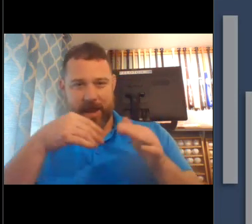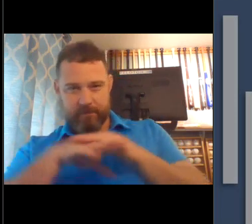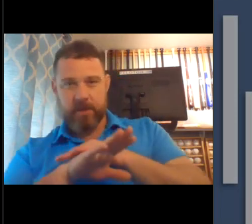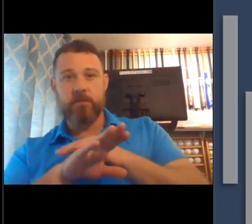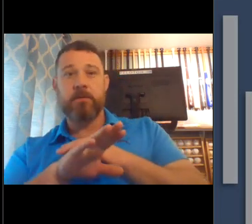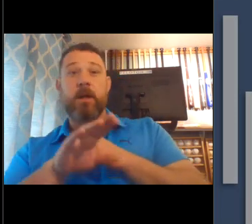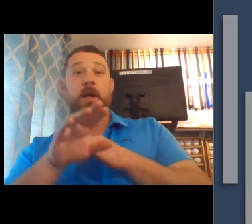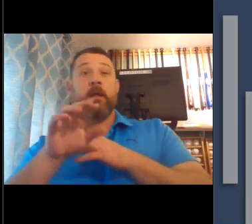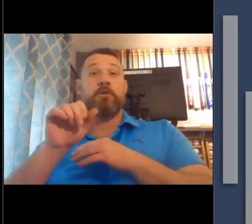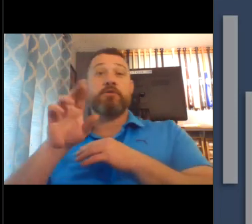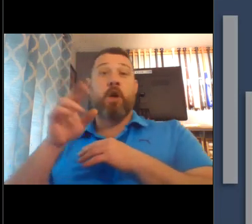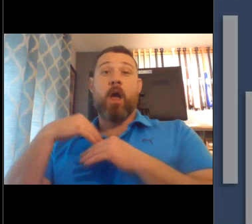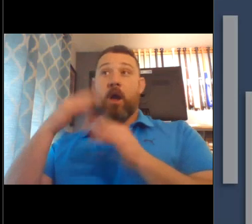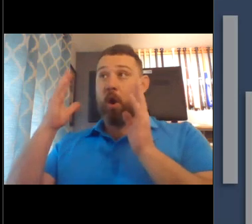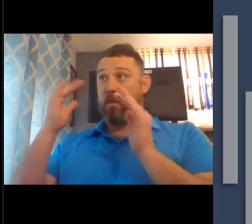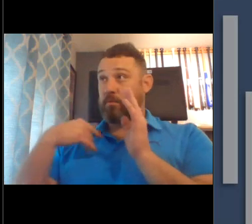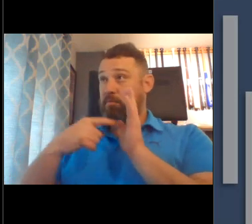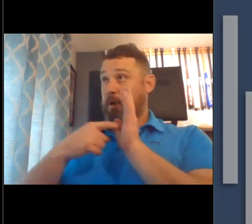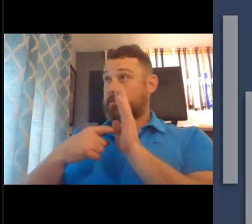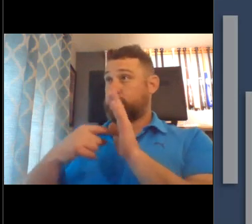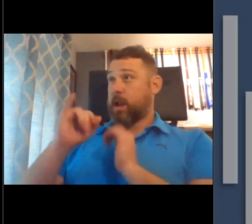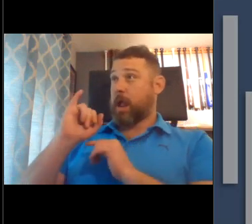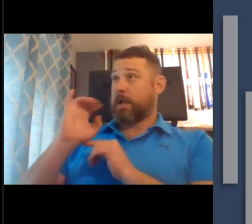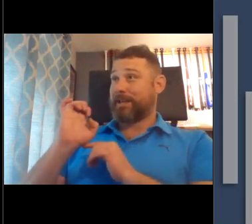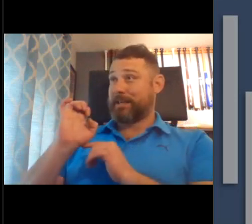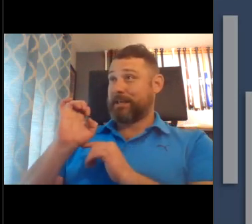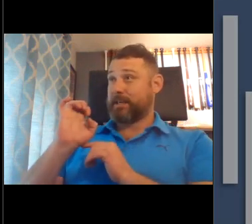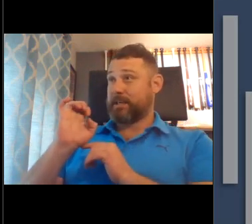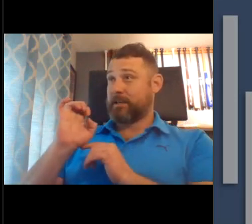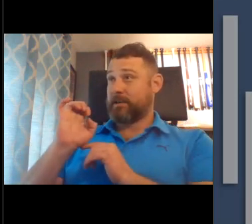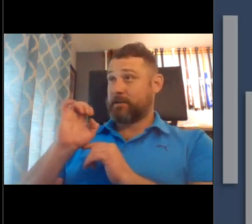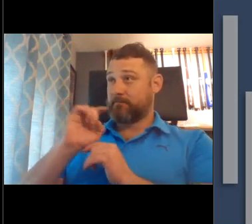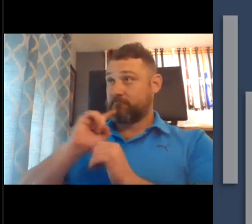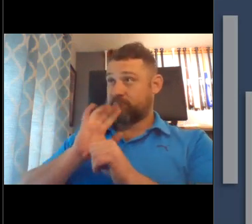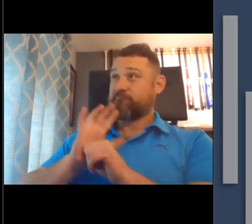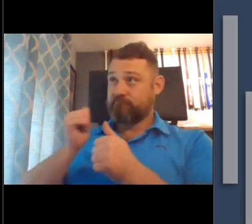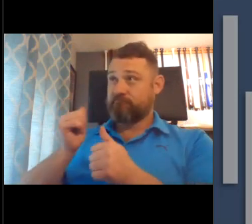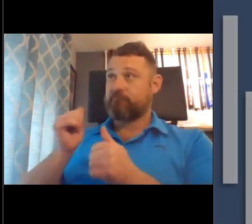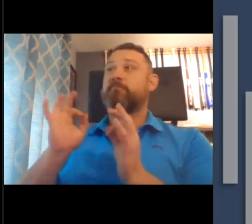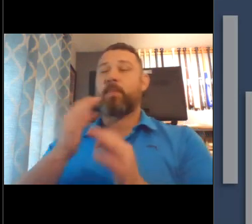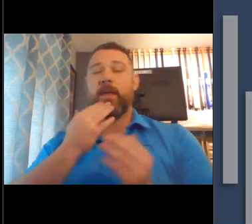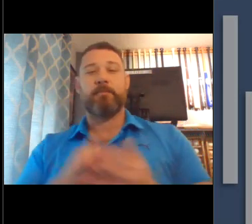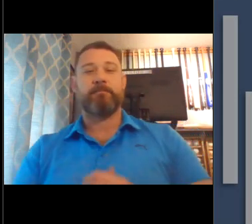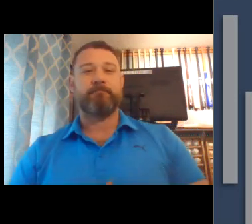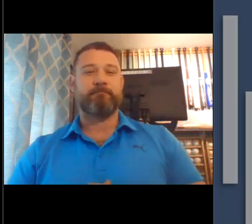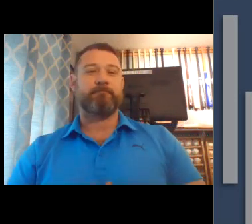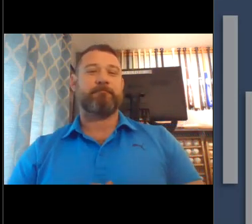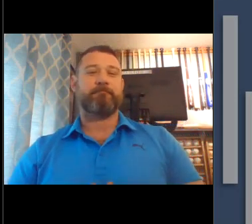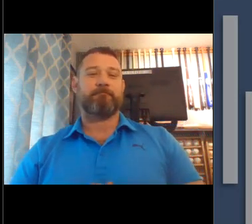hope we represented the Inland Empire sufficiently. Very good. Thank you.